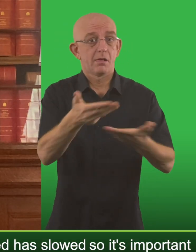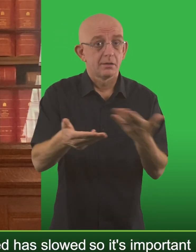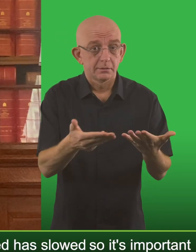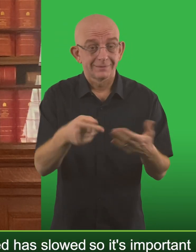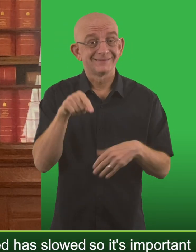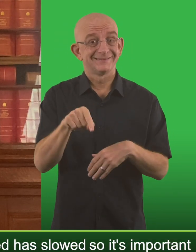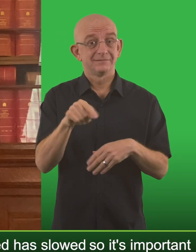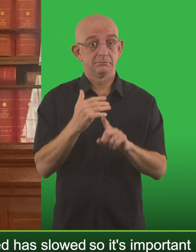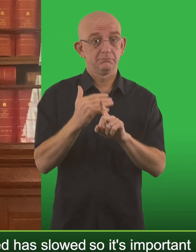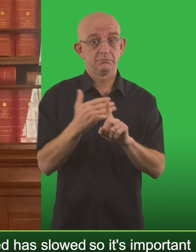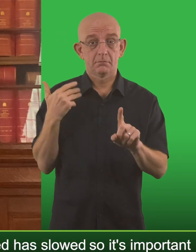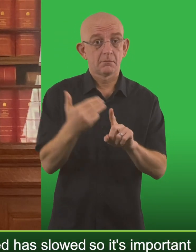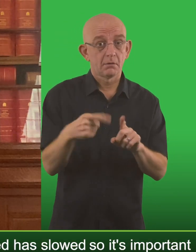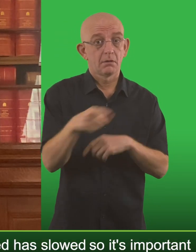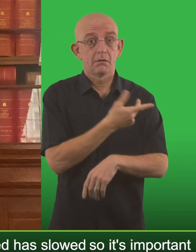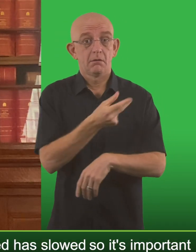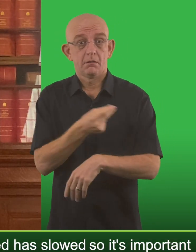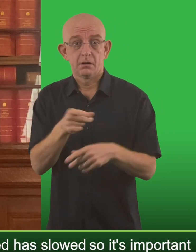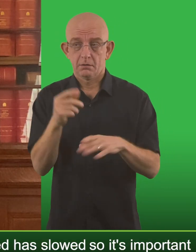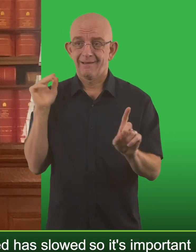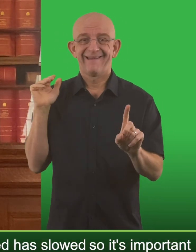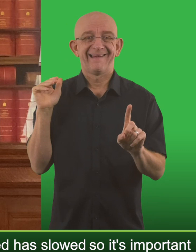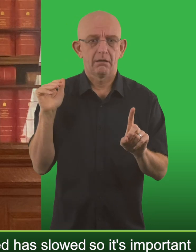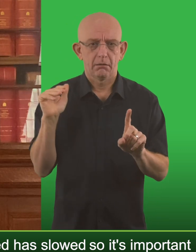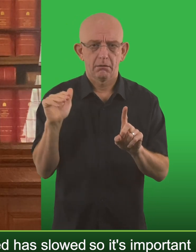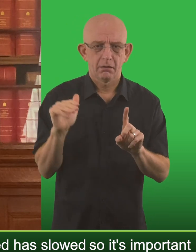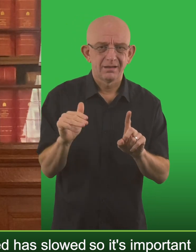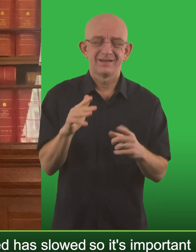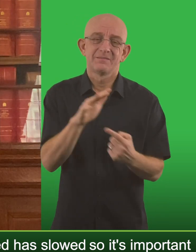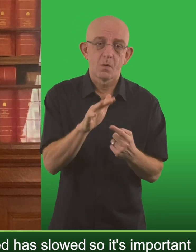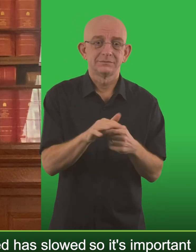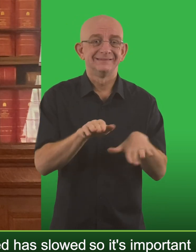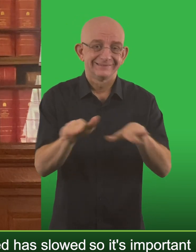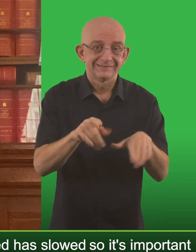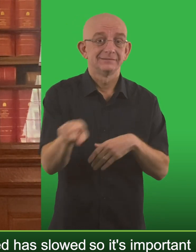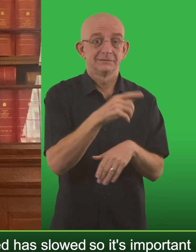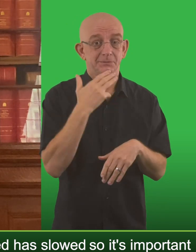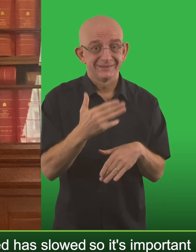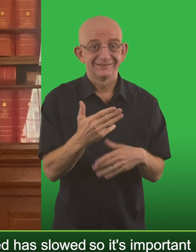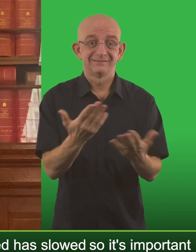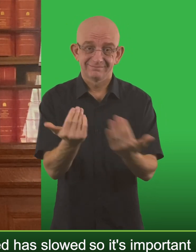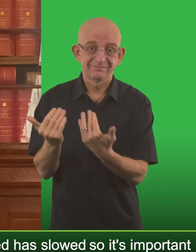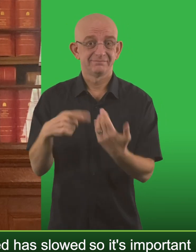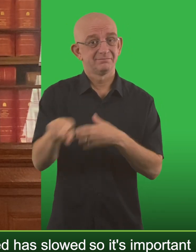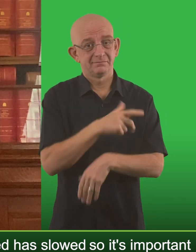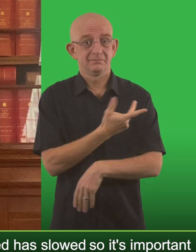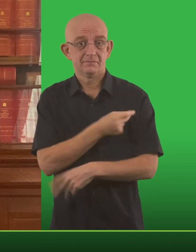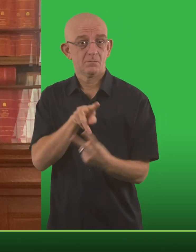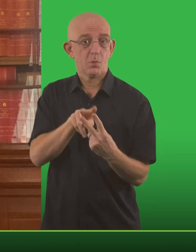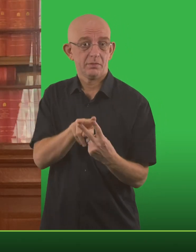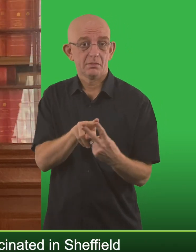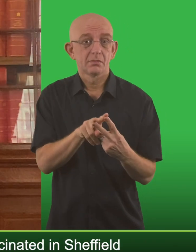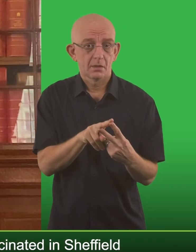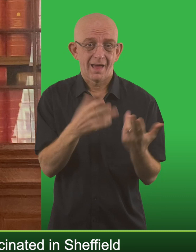The rate at which people are getting vaccinated has slowed, so it's important that people continue to please come forward for both doses of